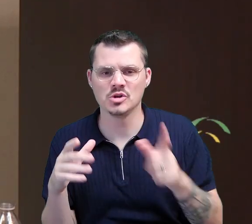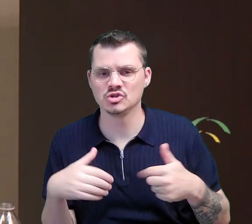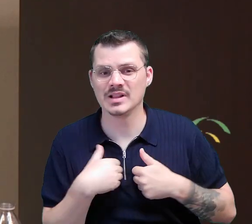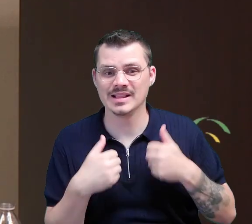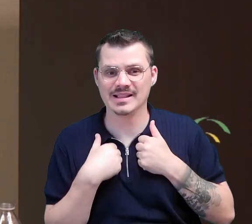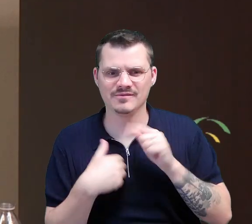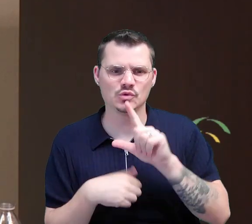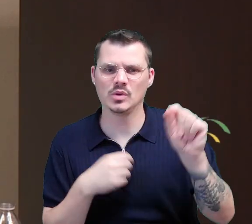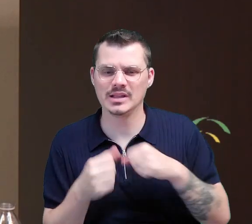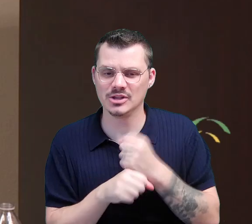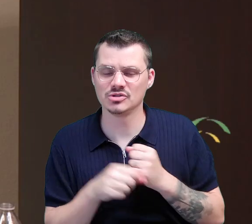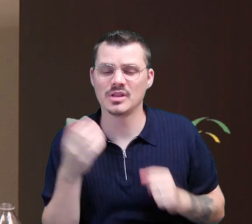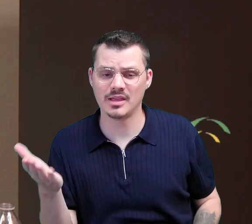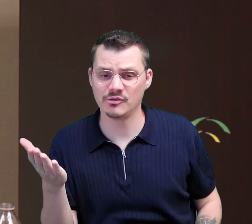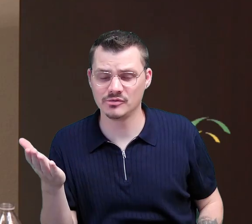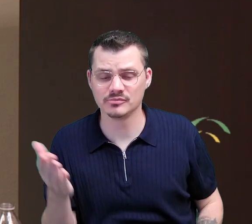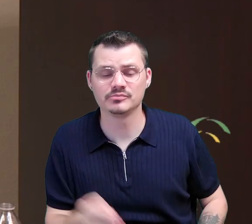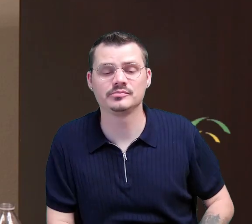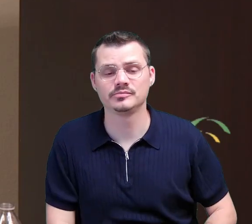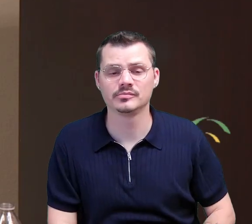lived for the following 20 years.